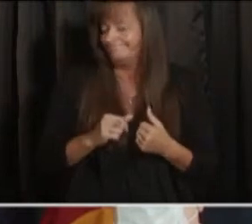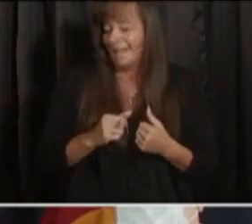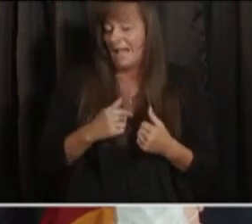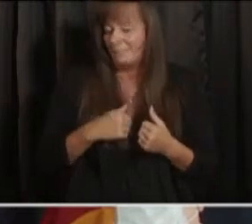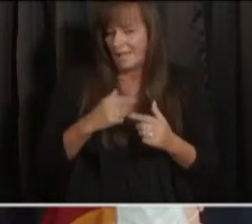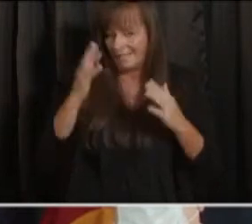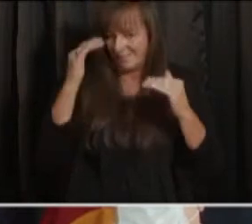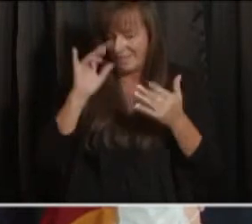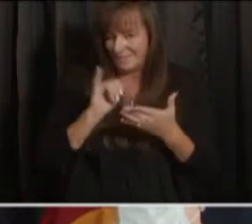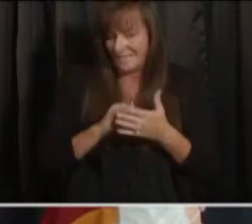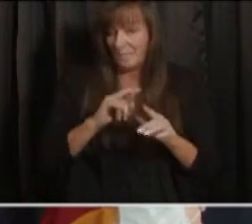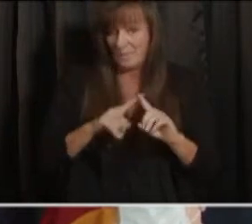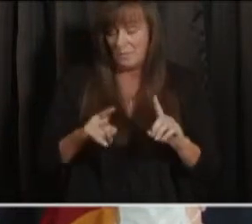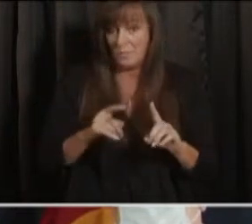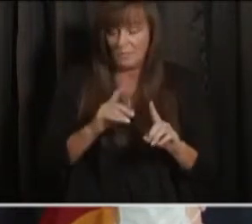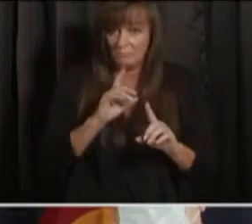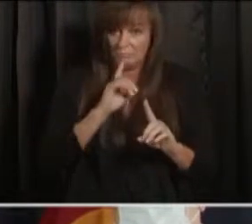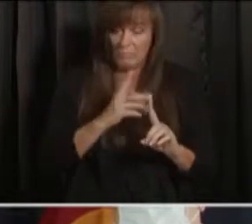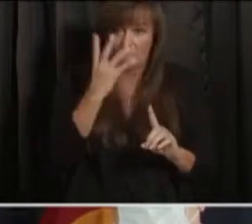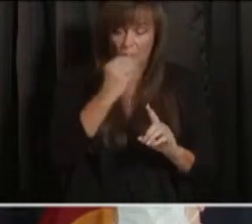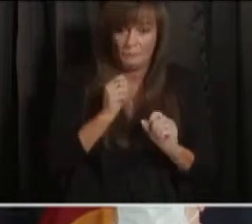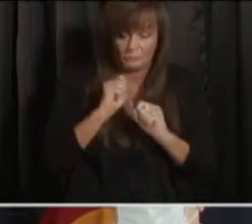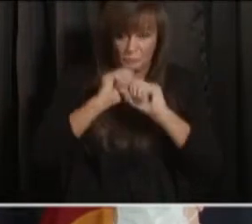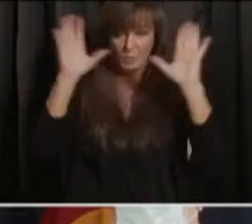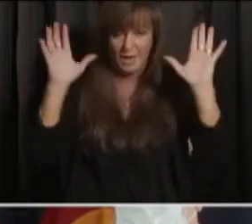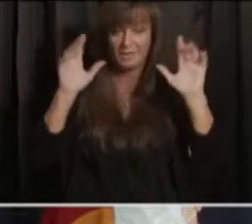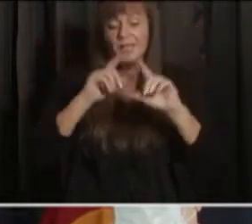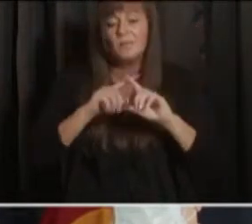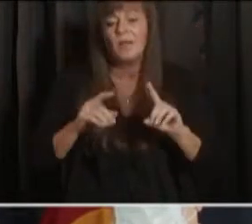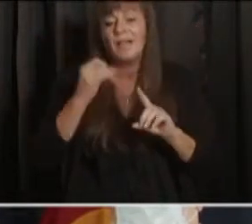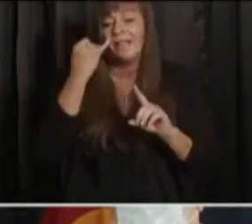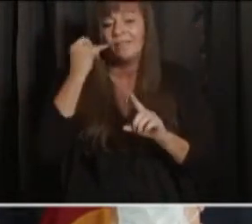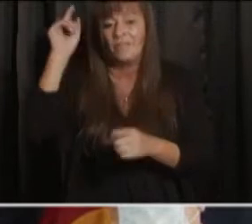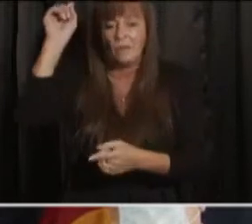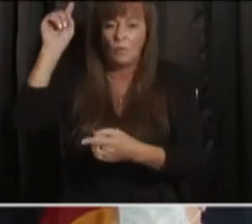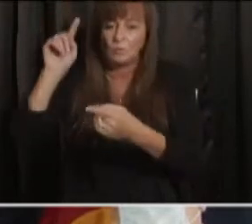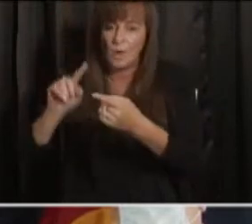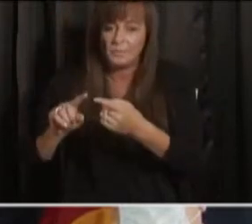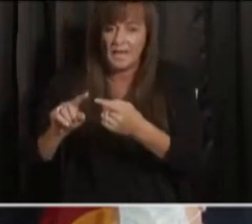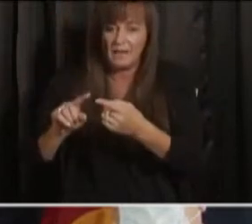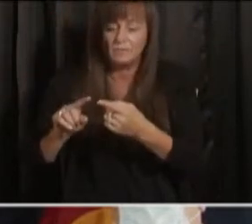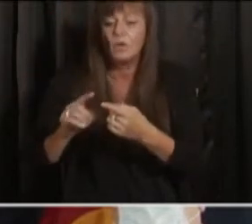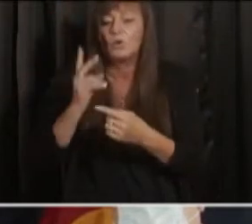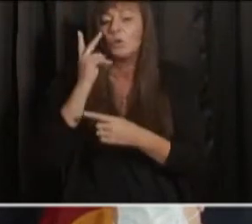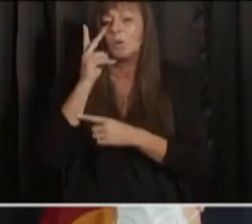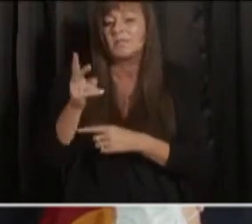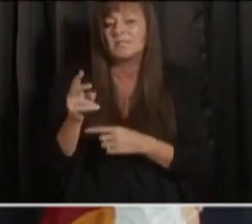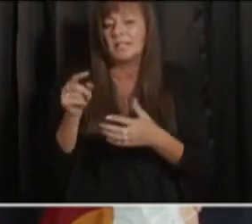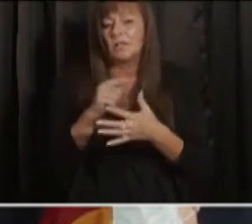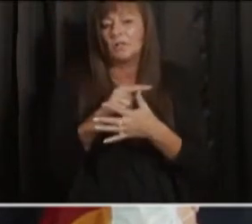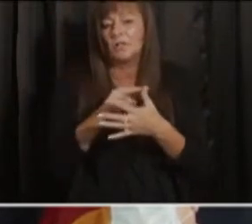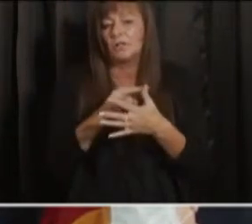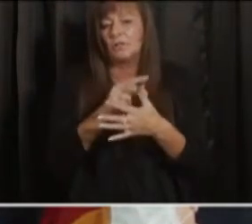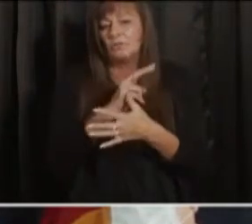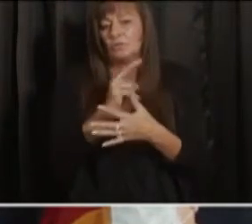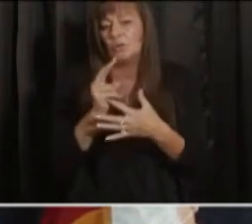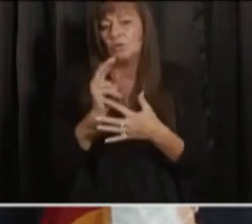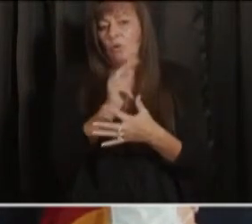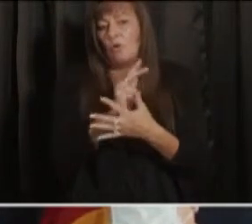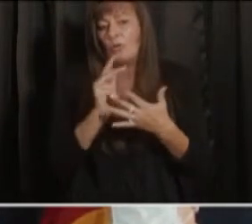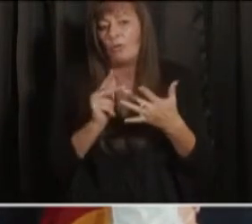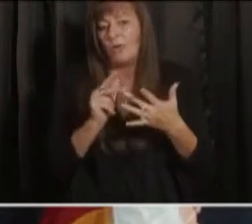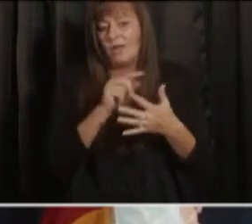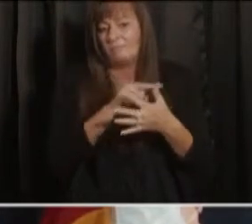pleasantly surprised, but unless cases drop off, you will see 2 or 3 of these items go in the next week or so.